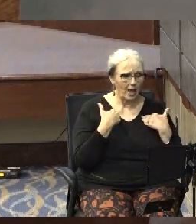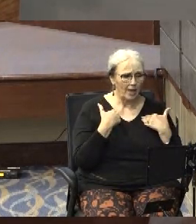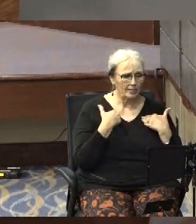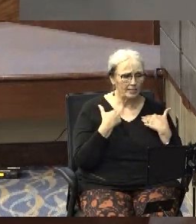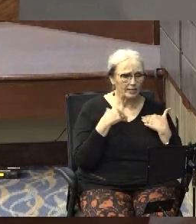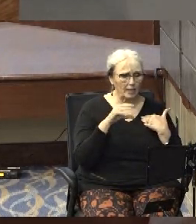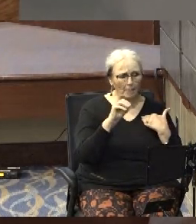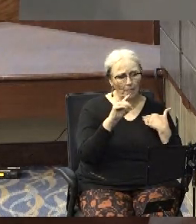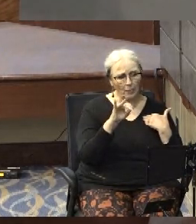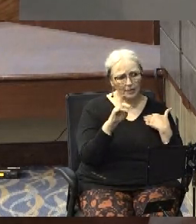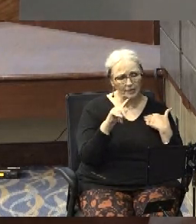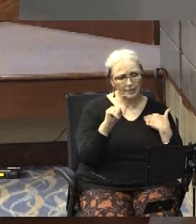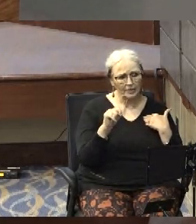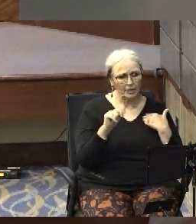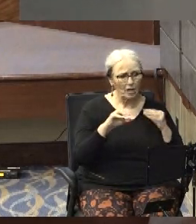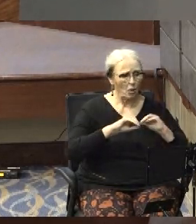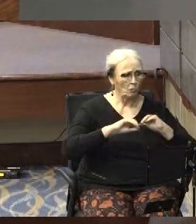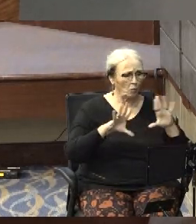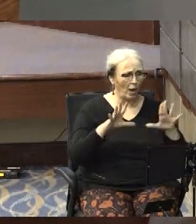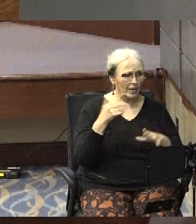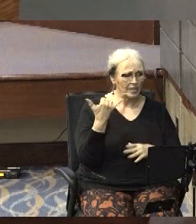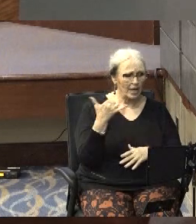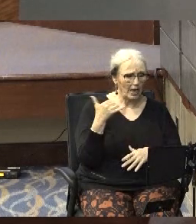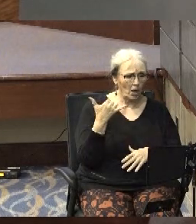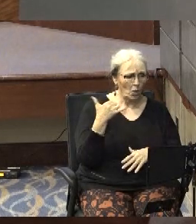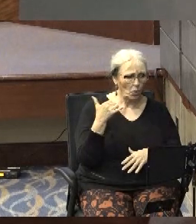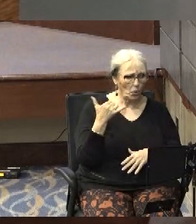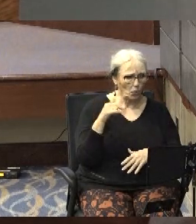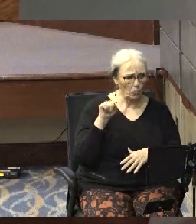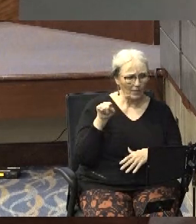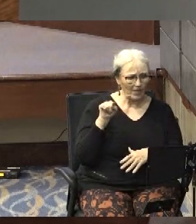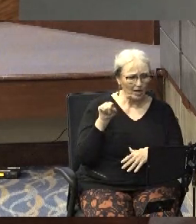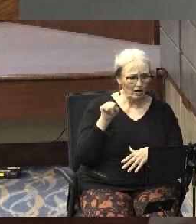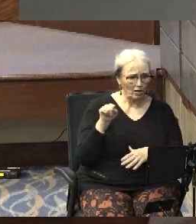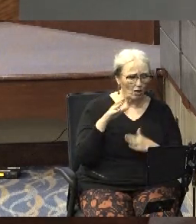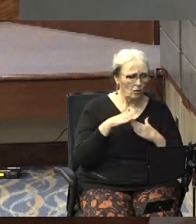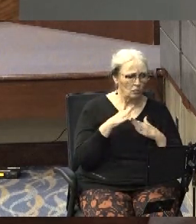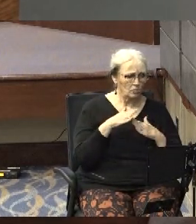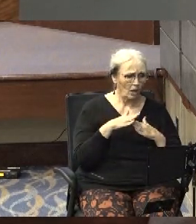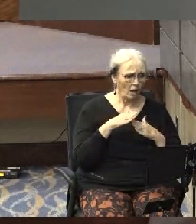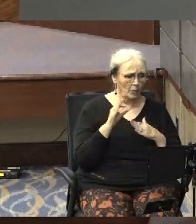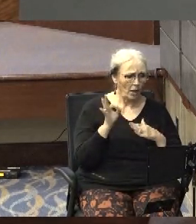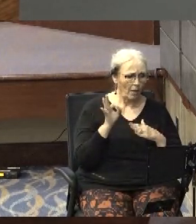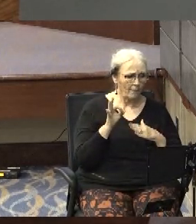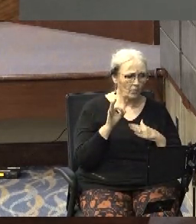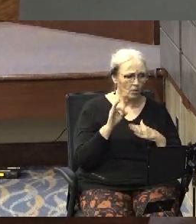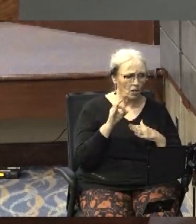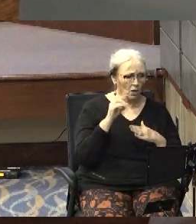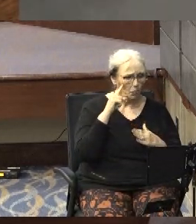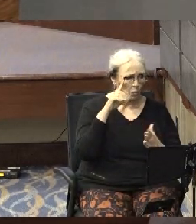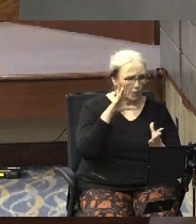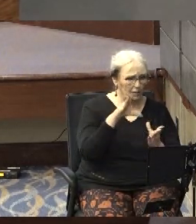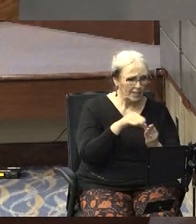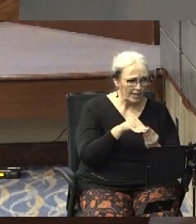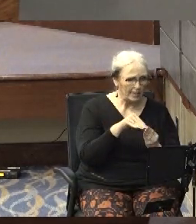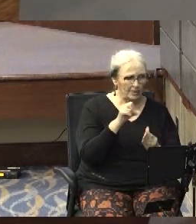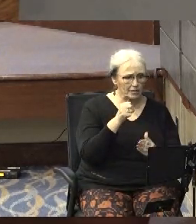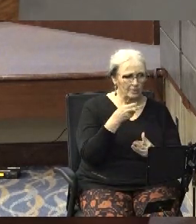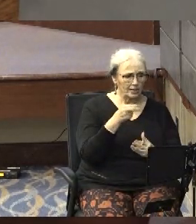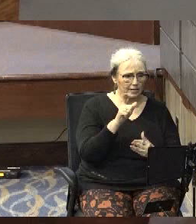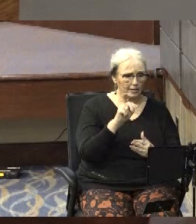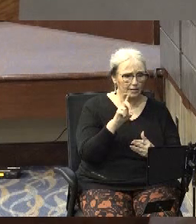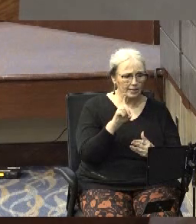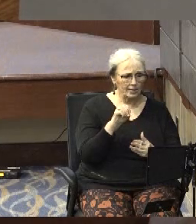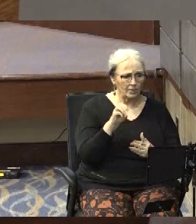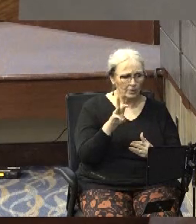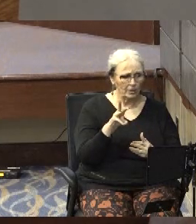component, this bright yellow over here that's on top of a pretend shadow. To